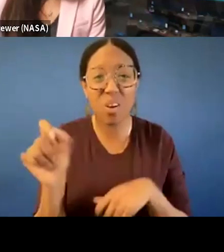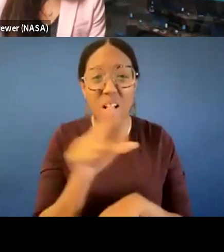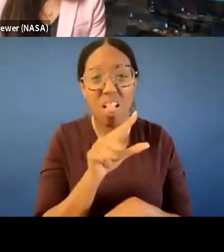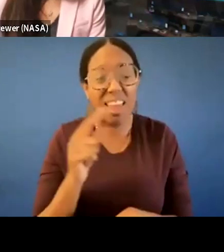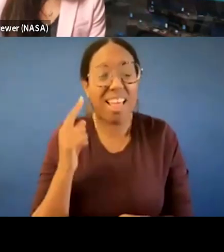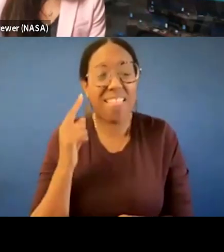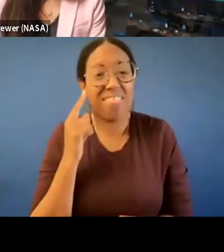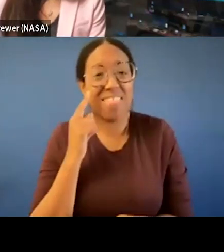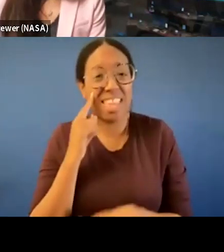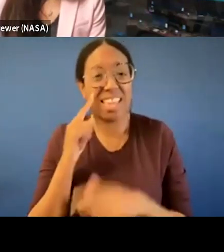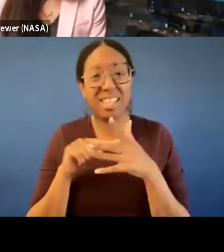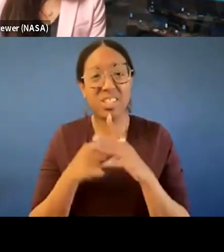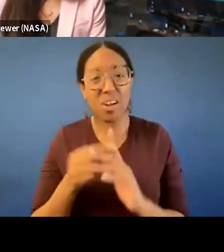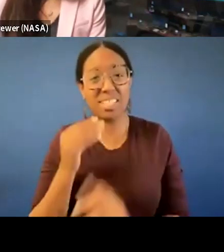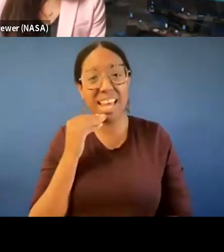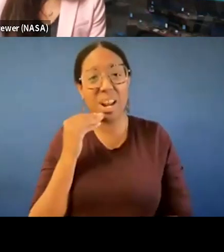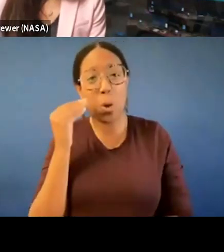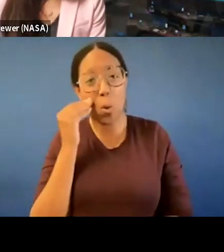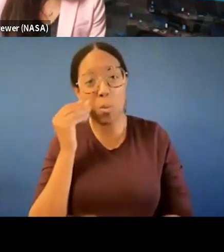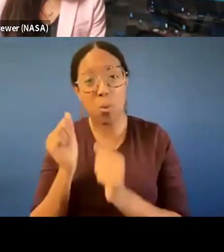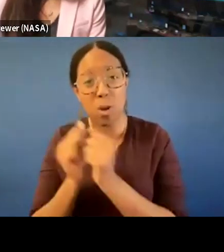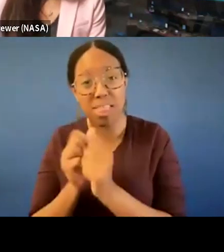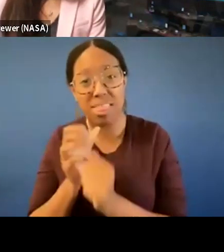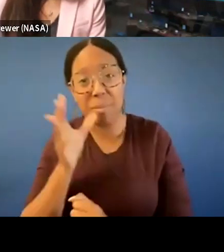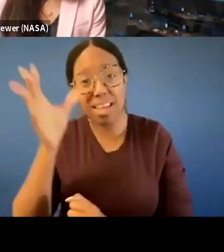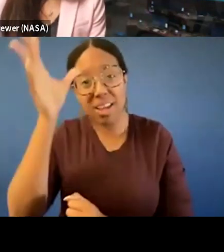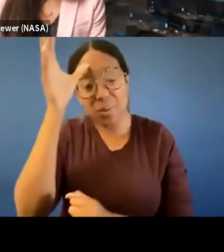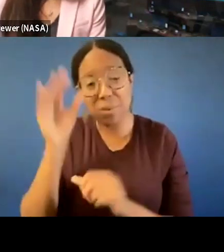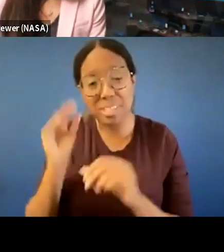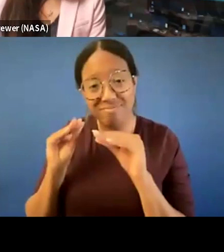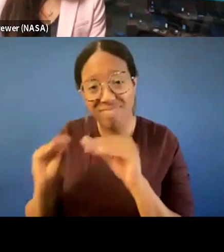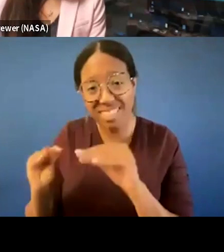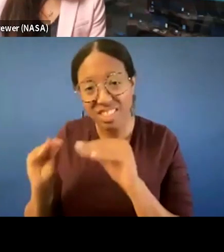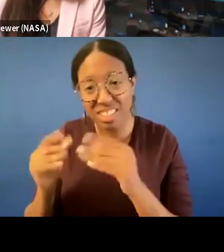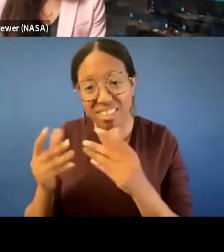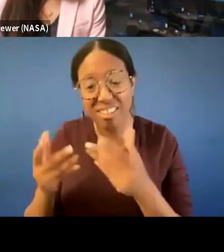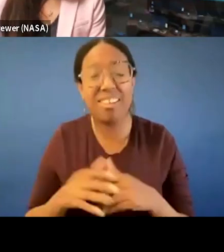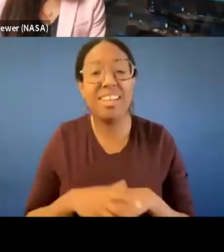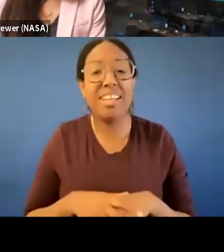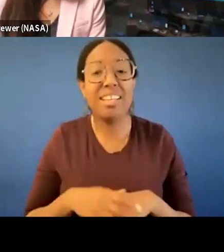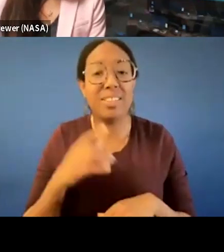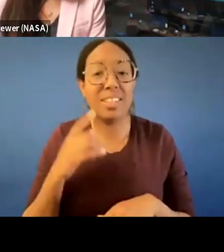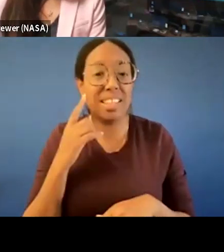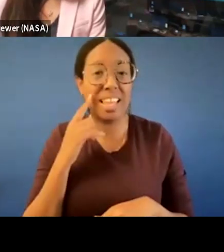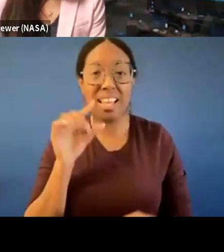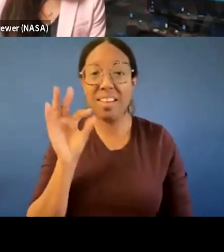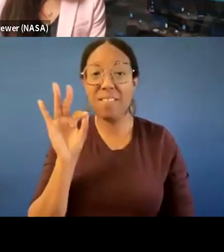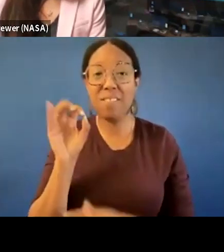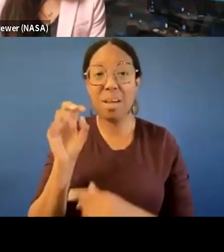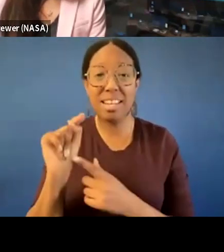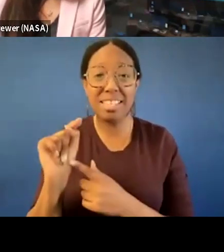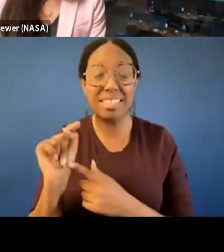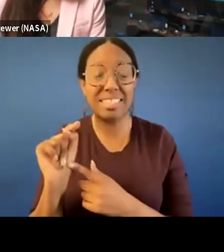And so being a feminist means treating everyone equally and treating them